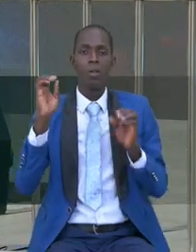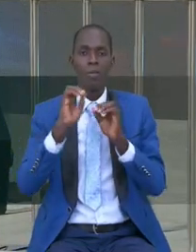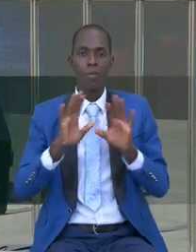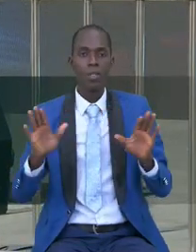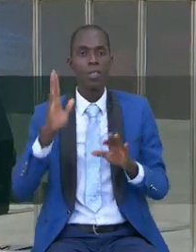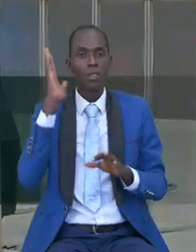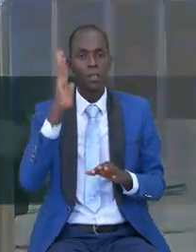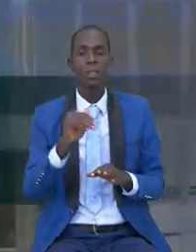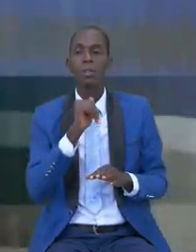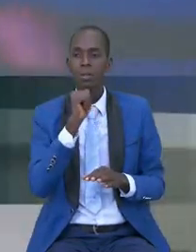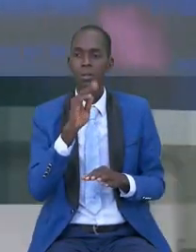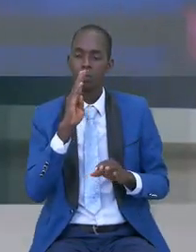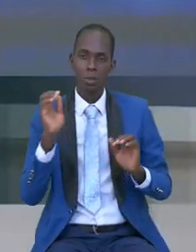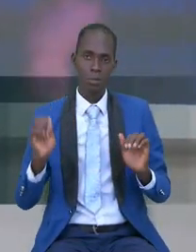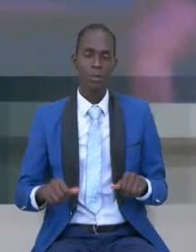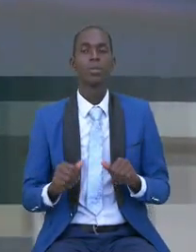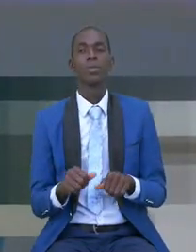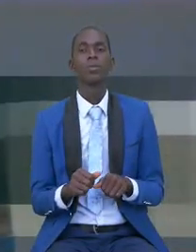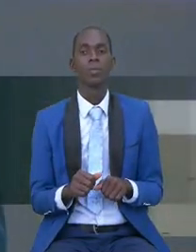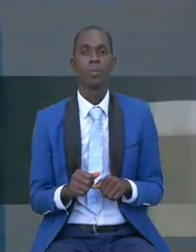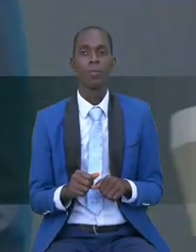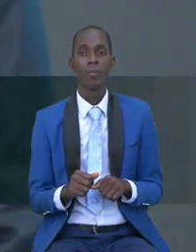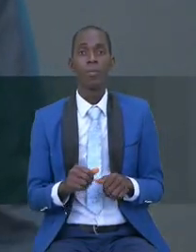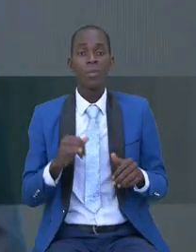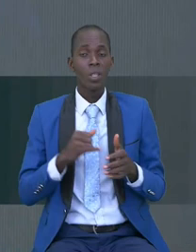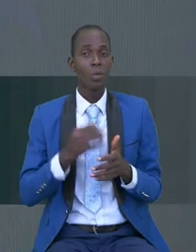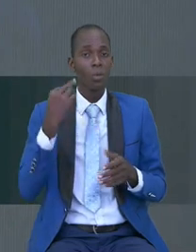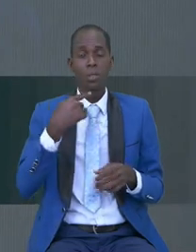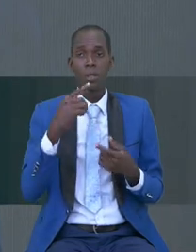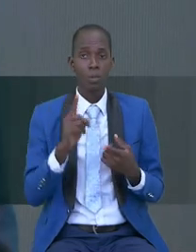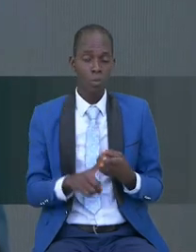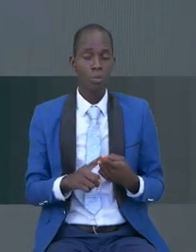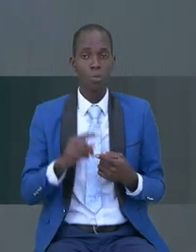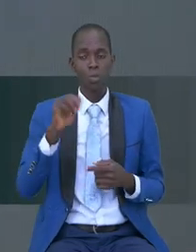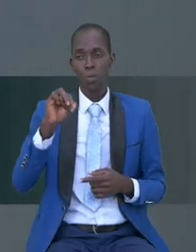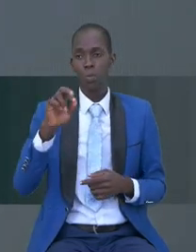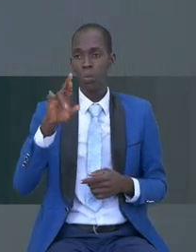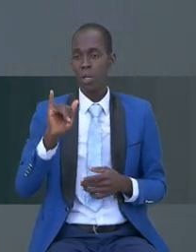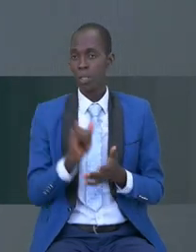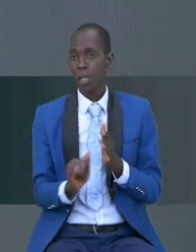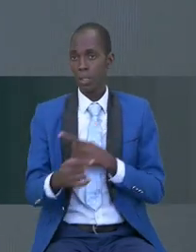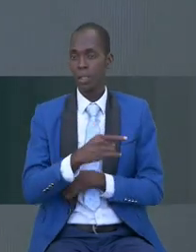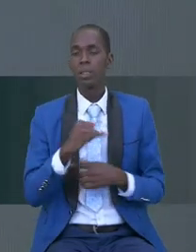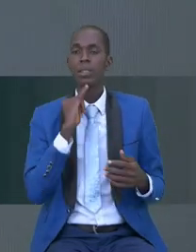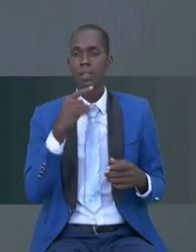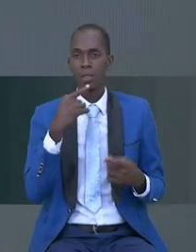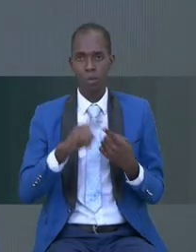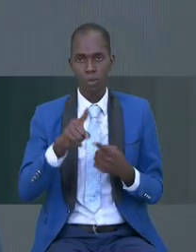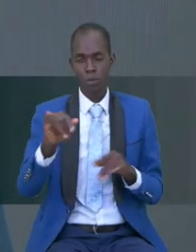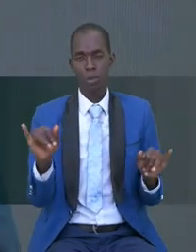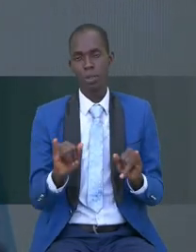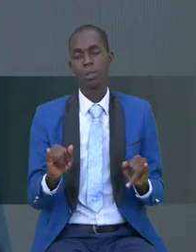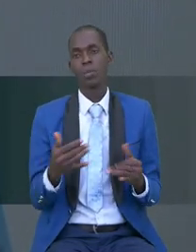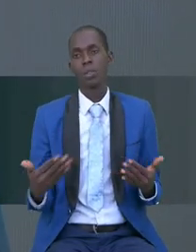be impossible. It was said to Mary that day, it is said to you today. Amen. That with our